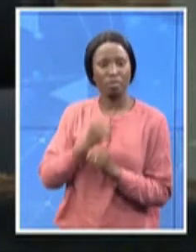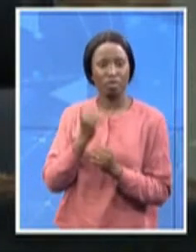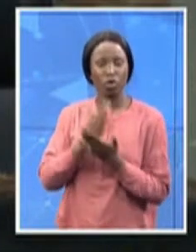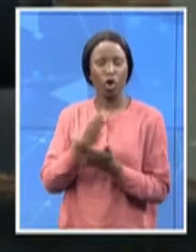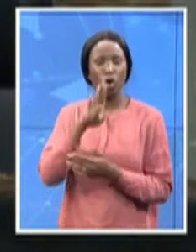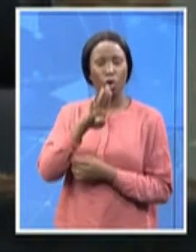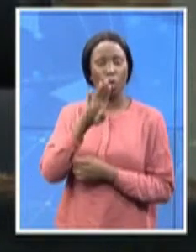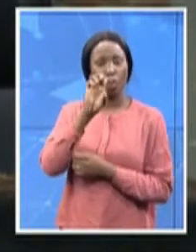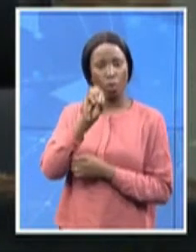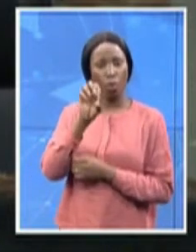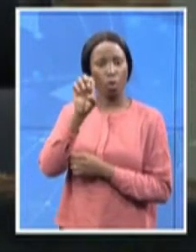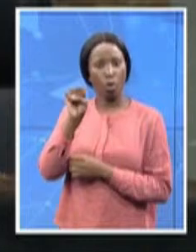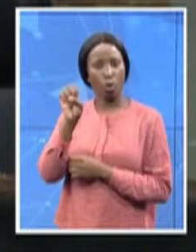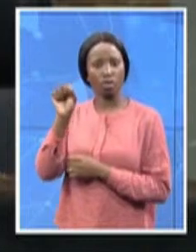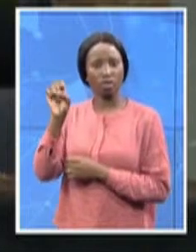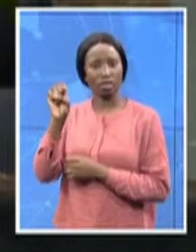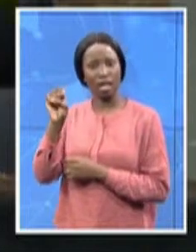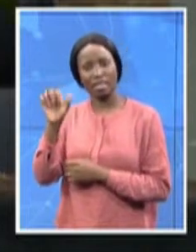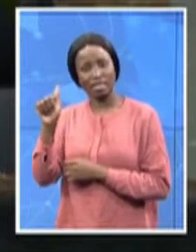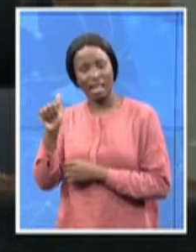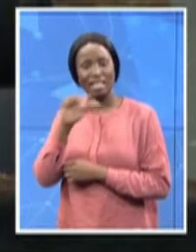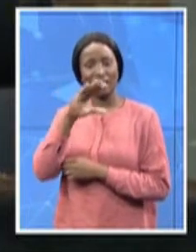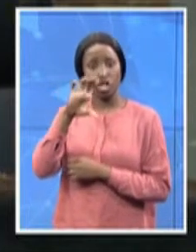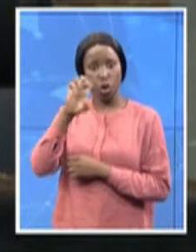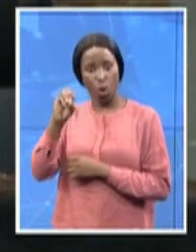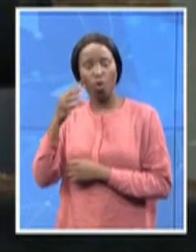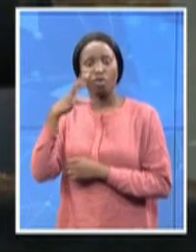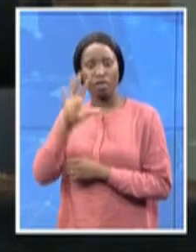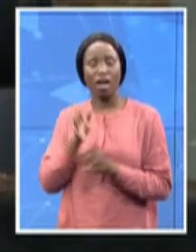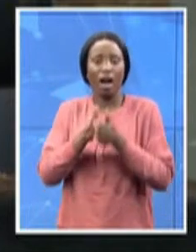the transfer for Mr. Andile Ramaphosa.